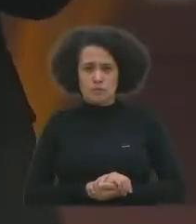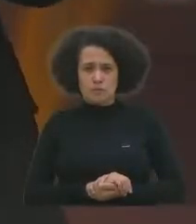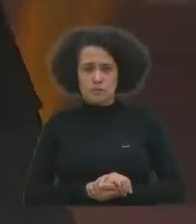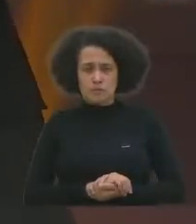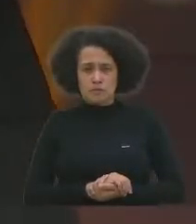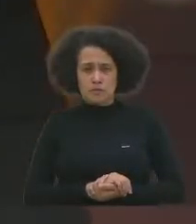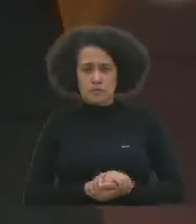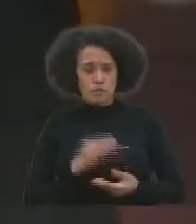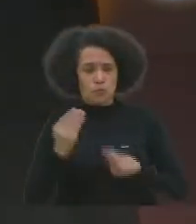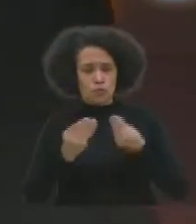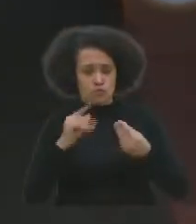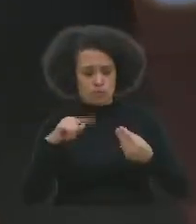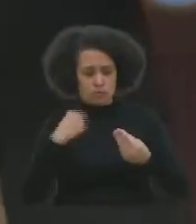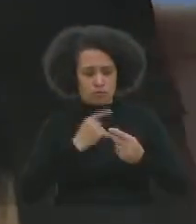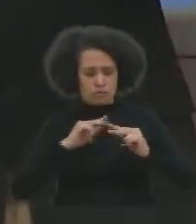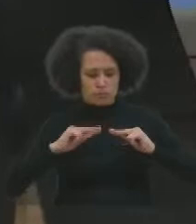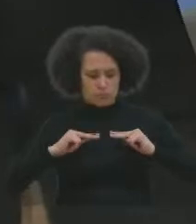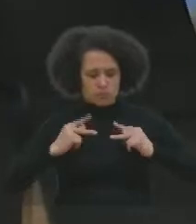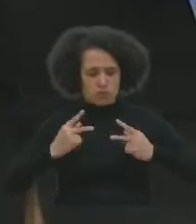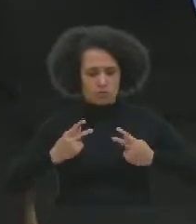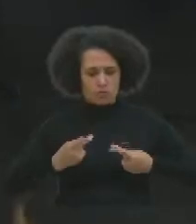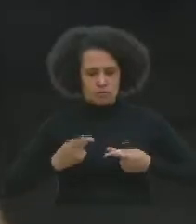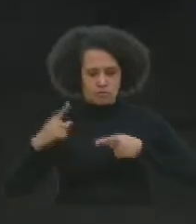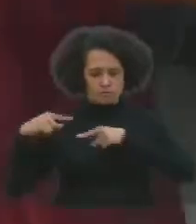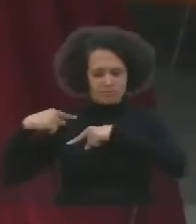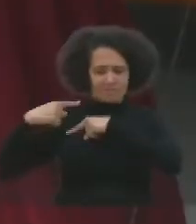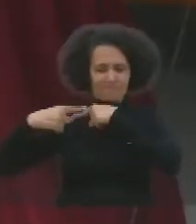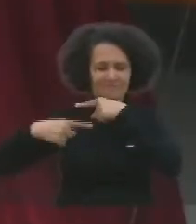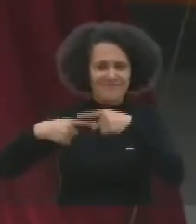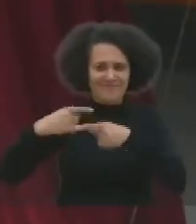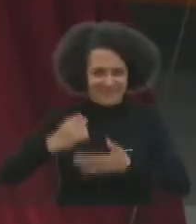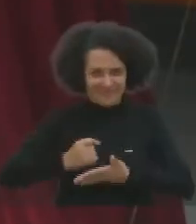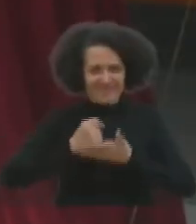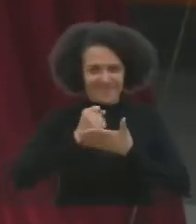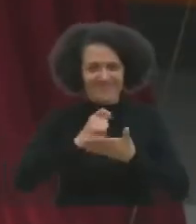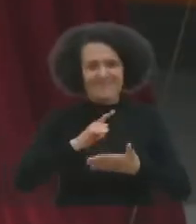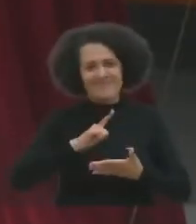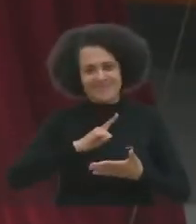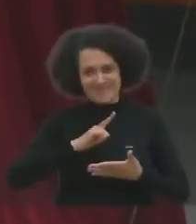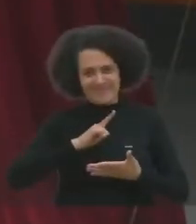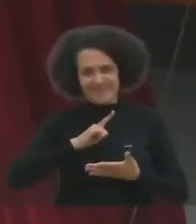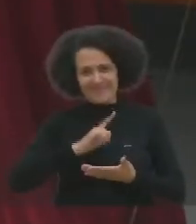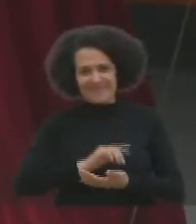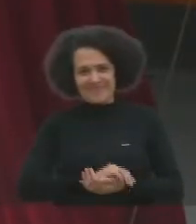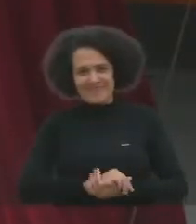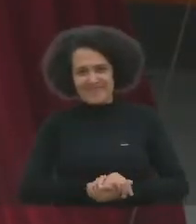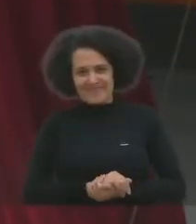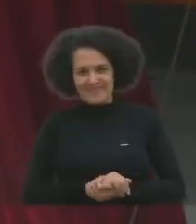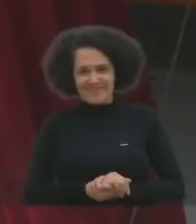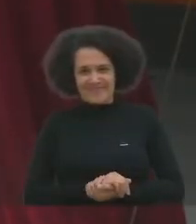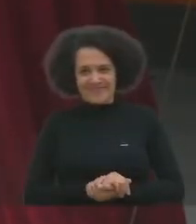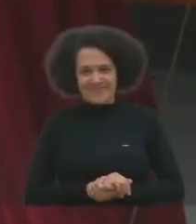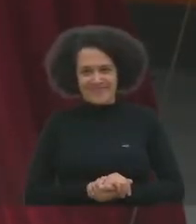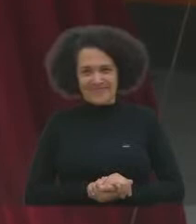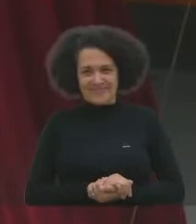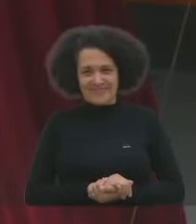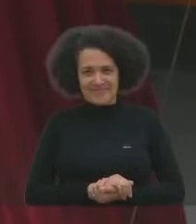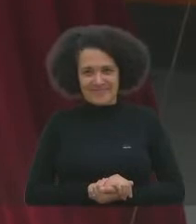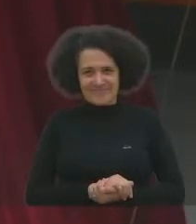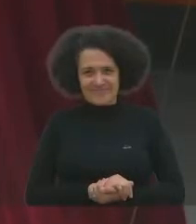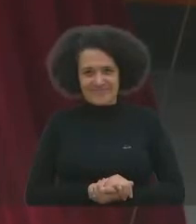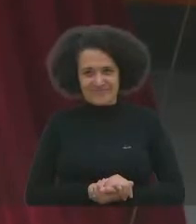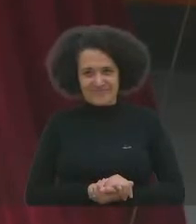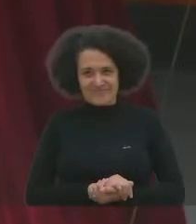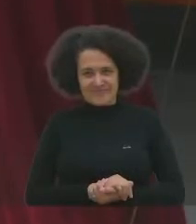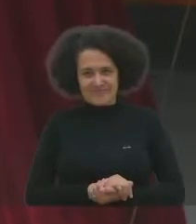seres humanos, nós somos herdeiros da salvação. And the scripture indicates that the angels are in awe of what God has done